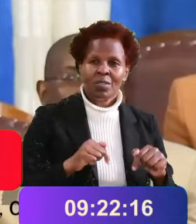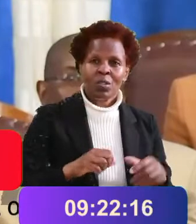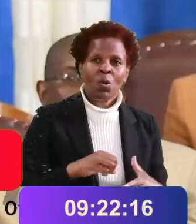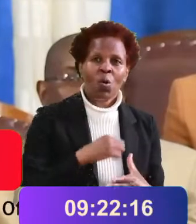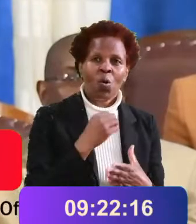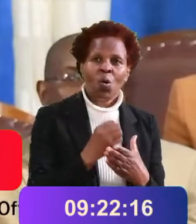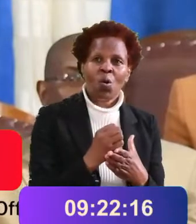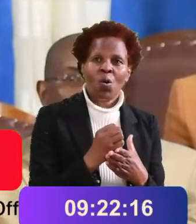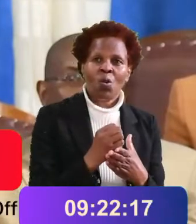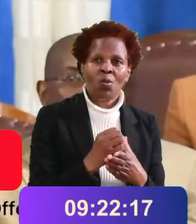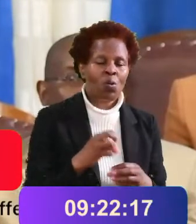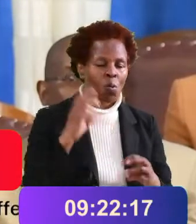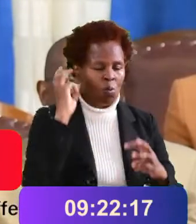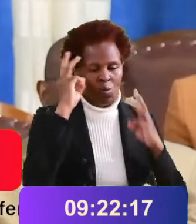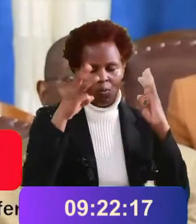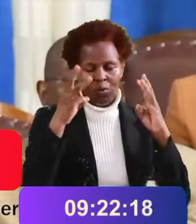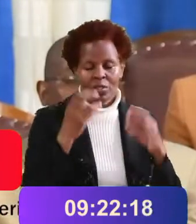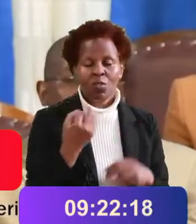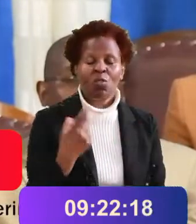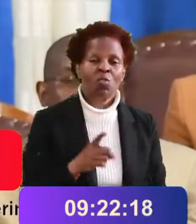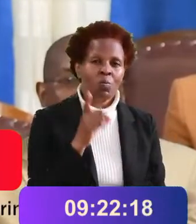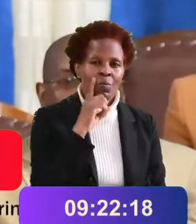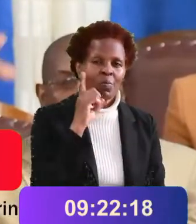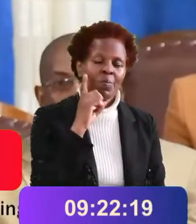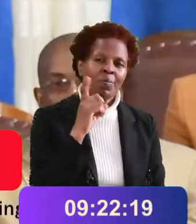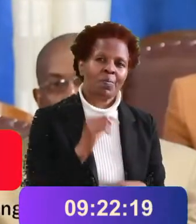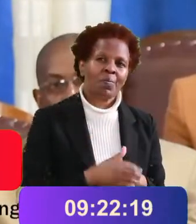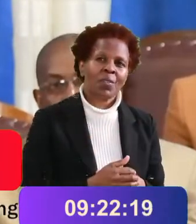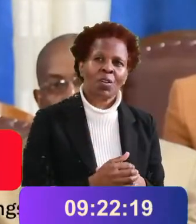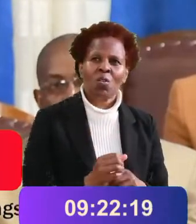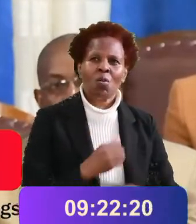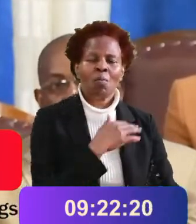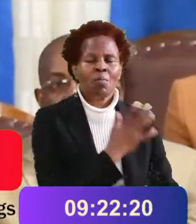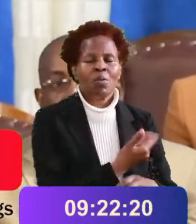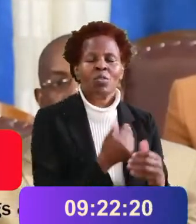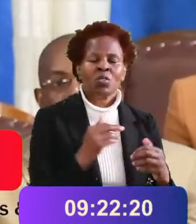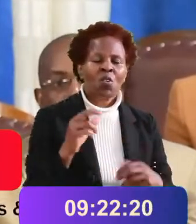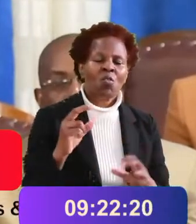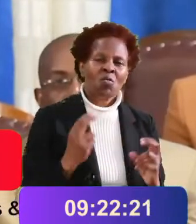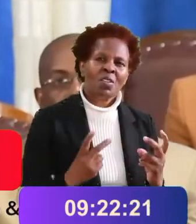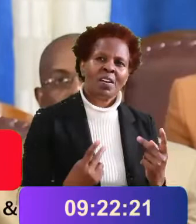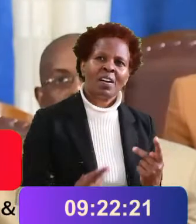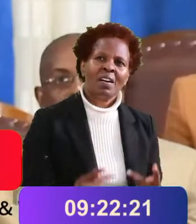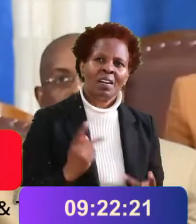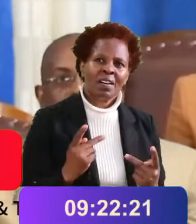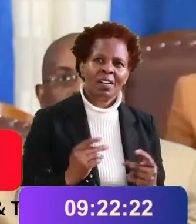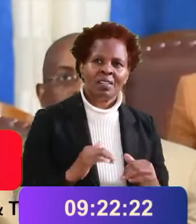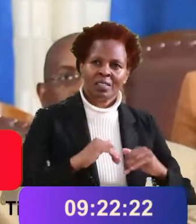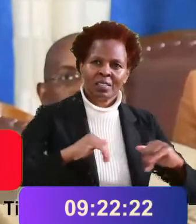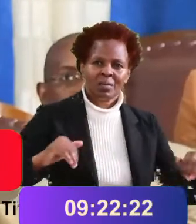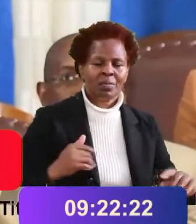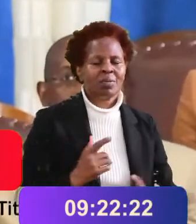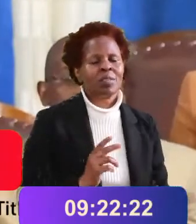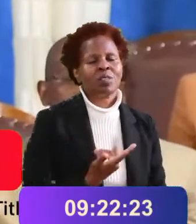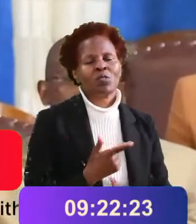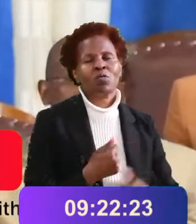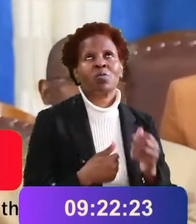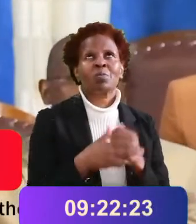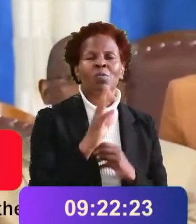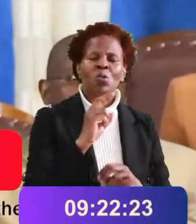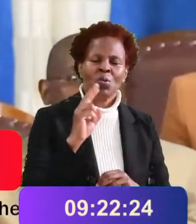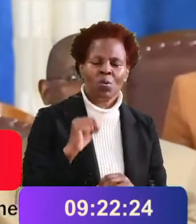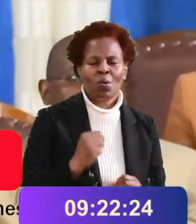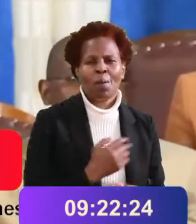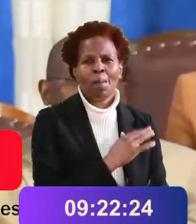our worries about tomorrow. Not even the powers of hell can separate us from God's love. No power in